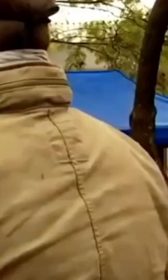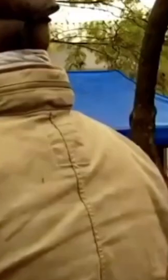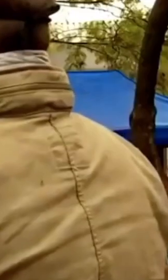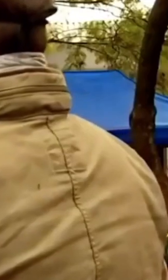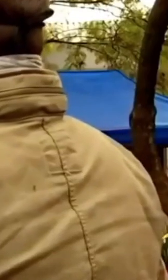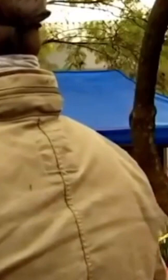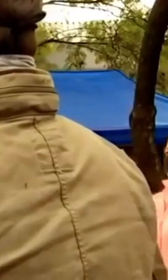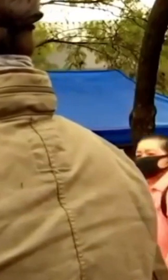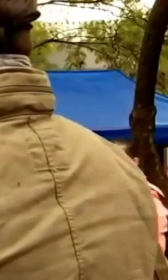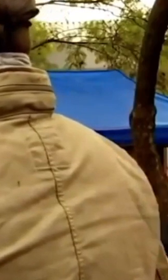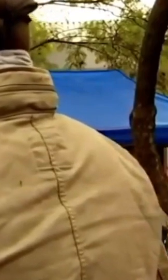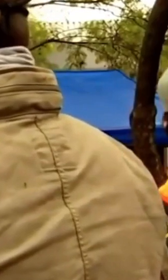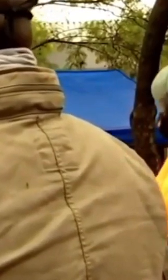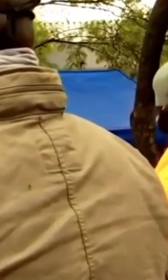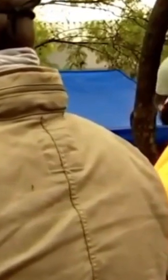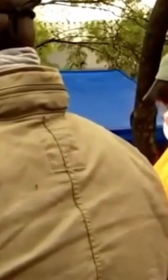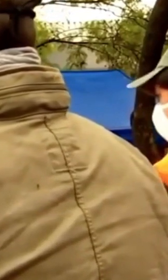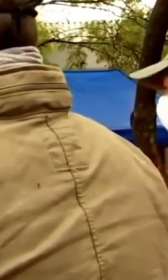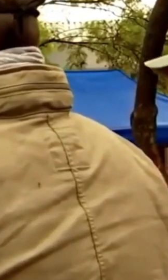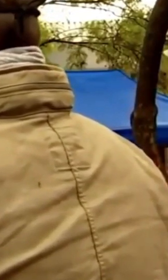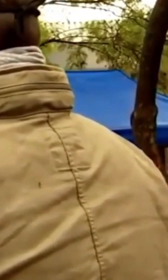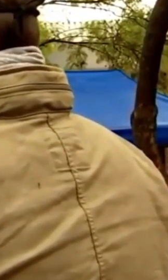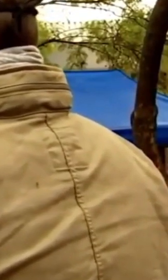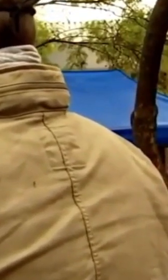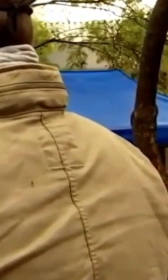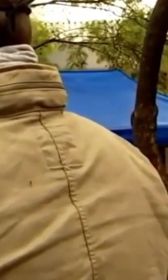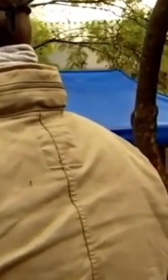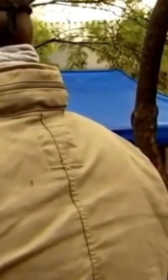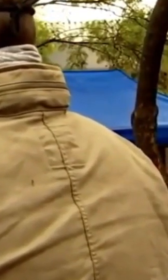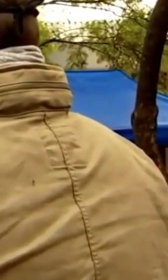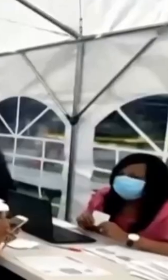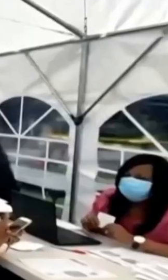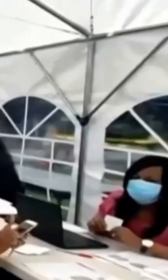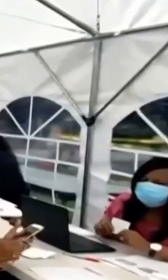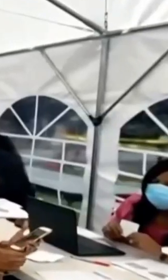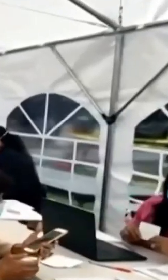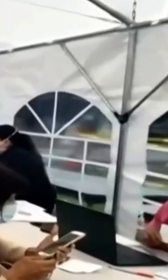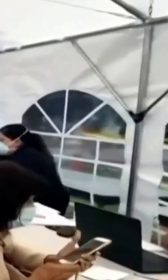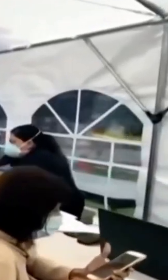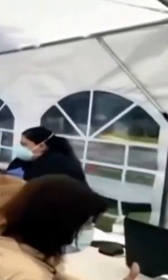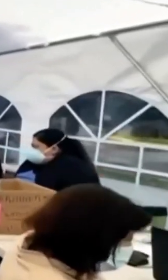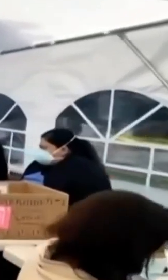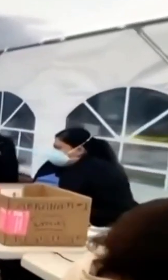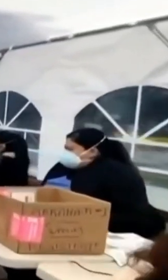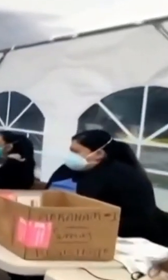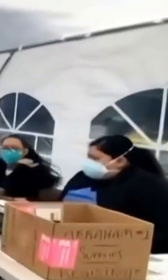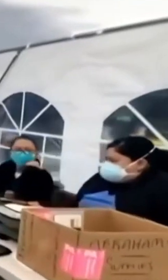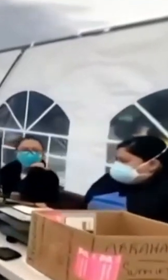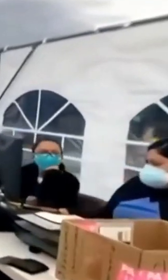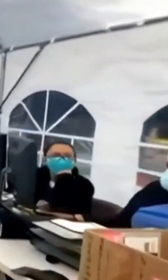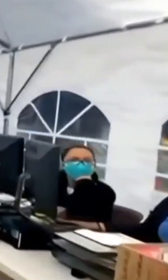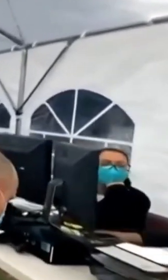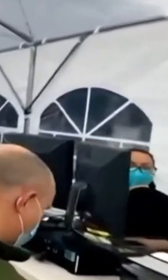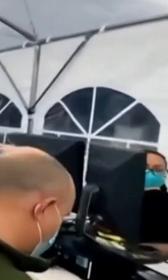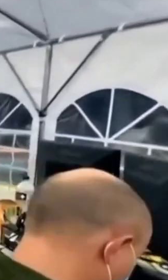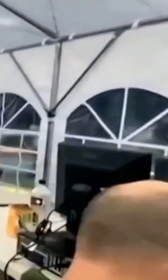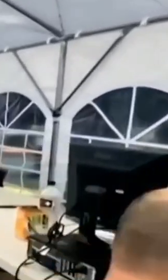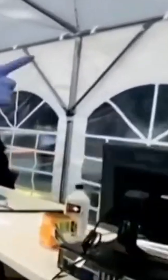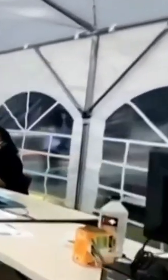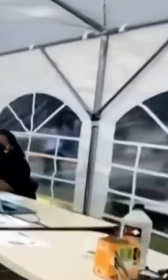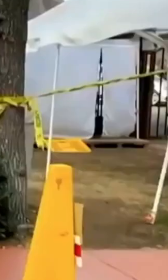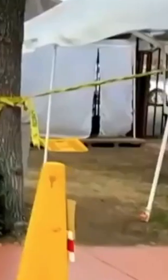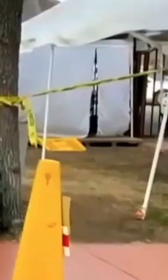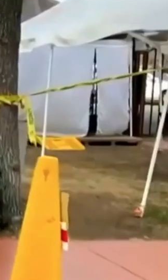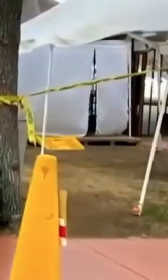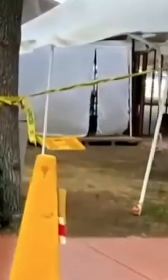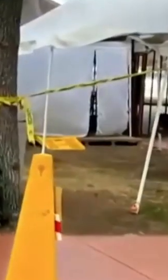says in December, when the FDA first approved the COVID vaccines, the health department just never called Kedren, never called